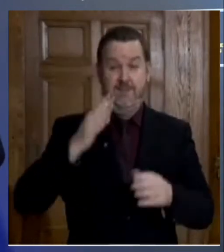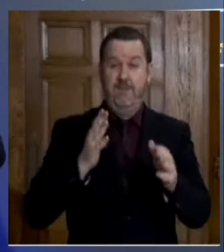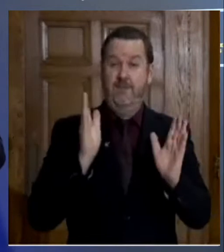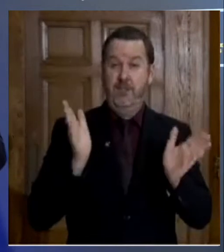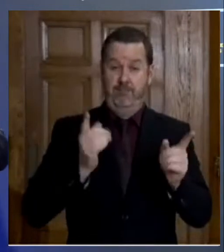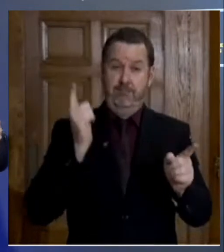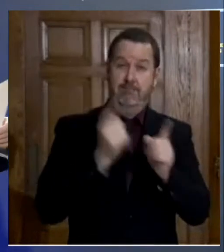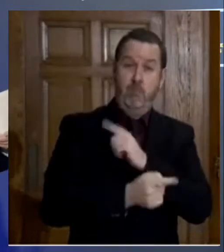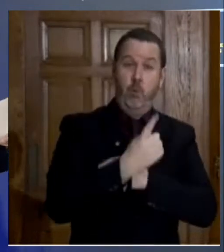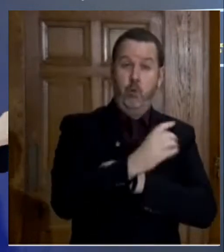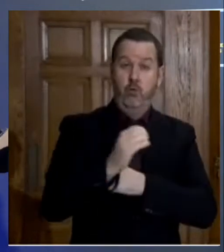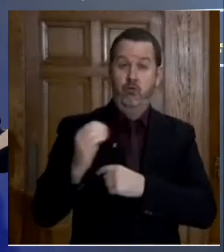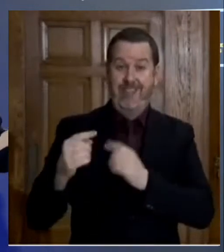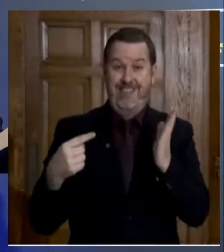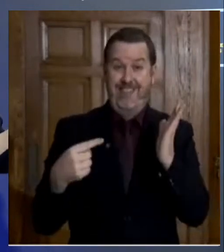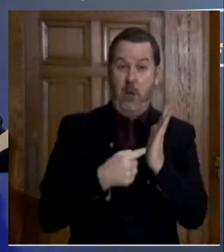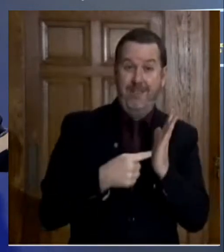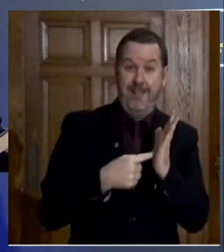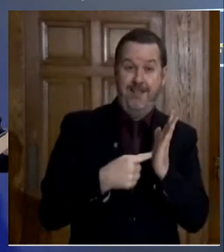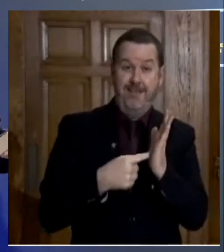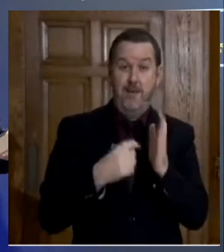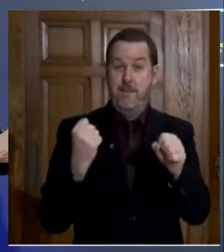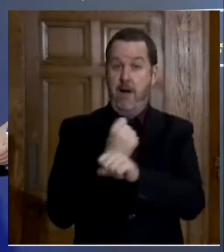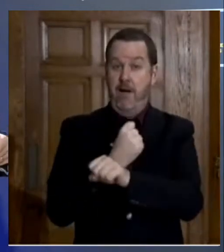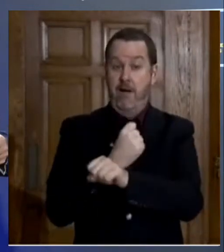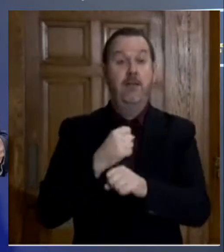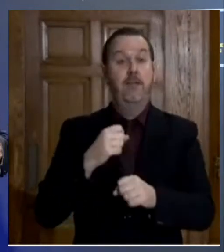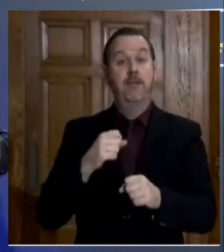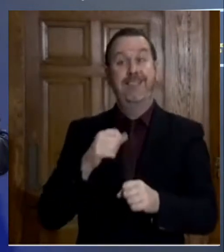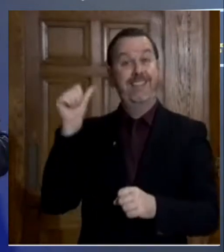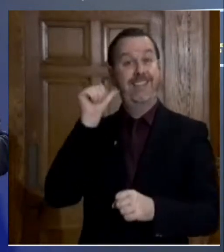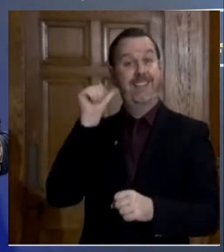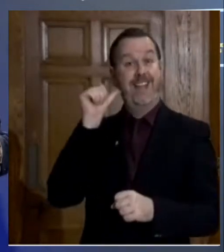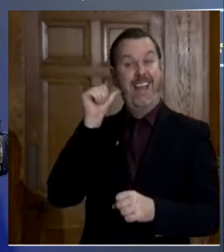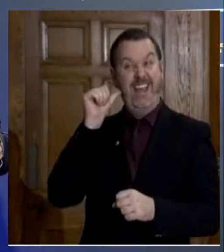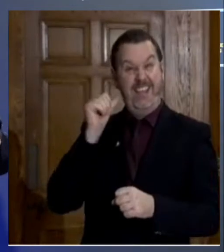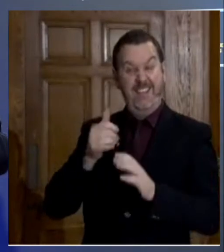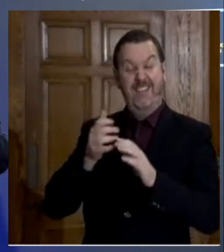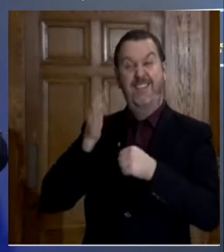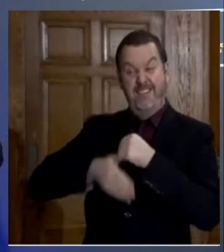the 100,000 mark. By close of play yesterday,